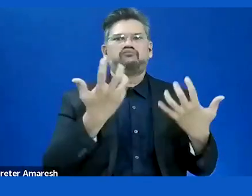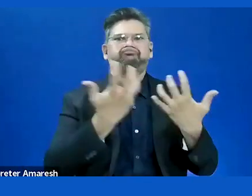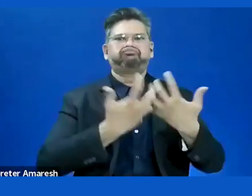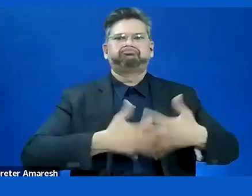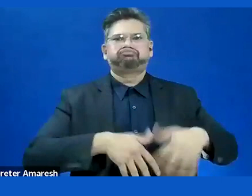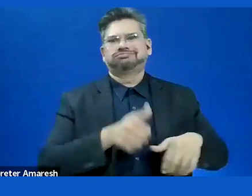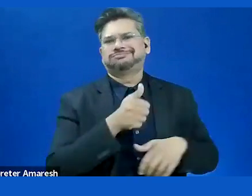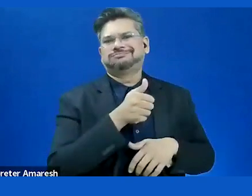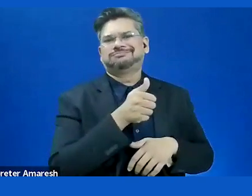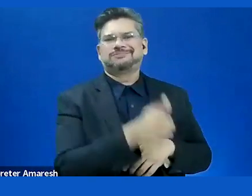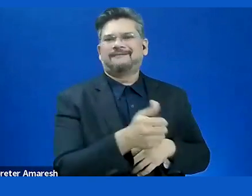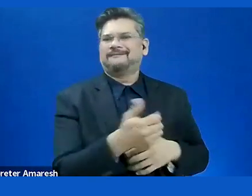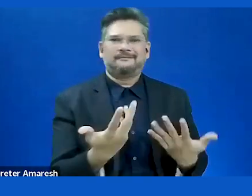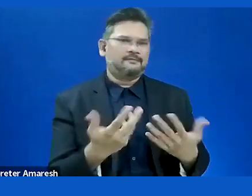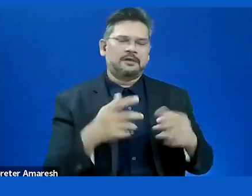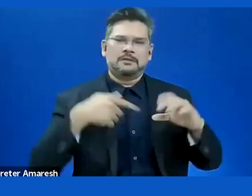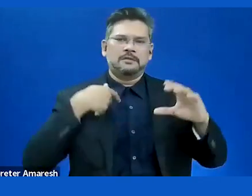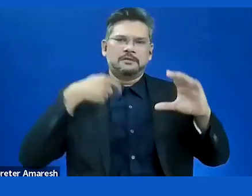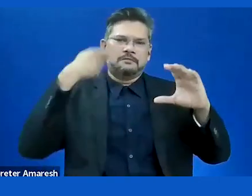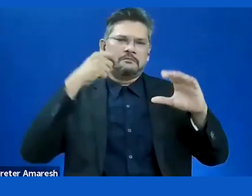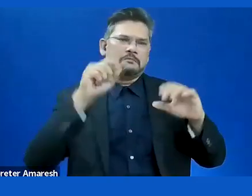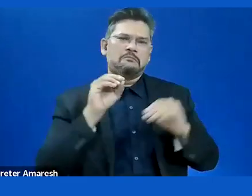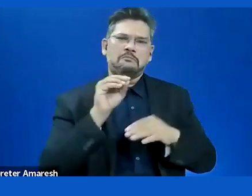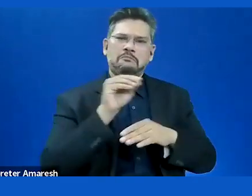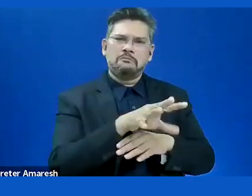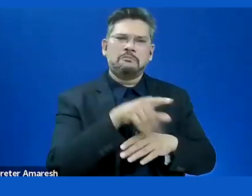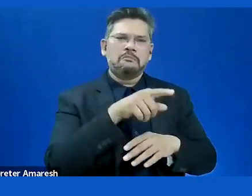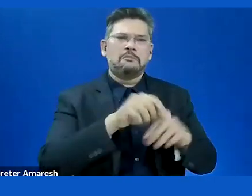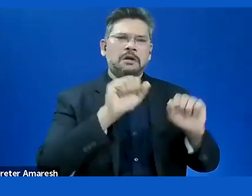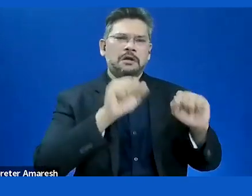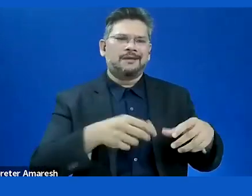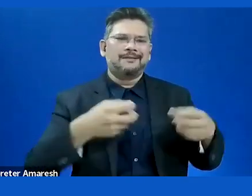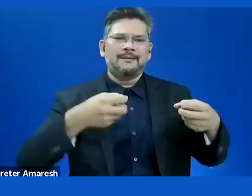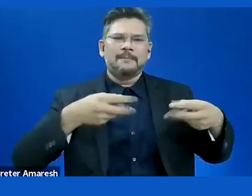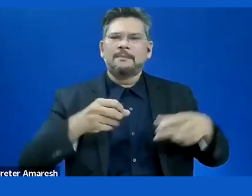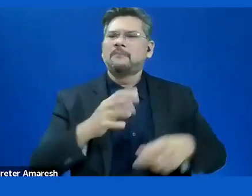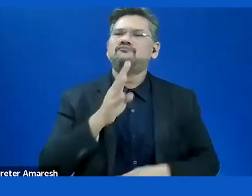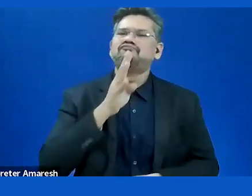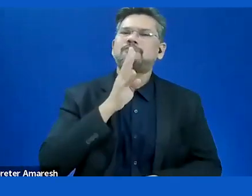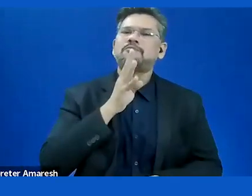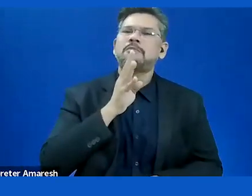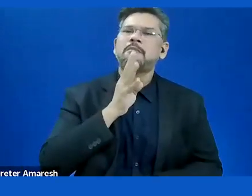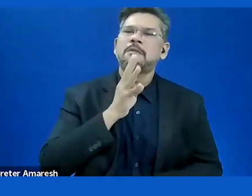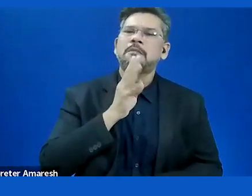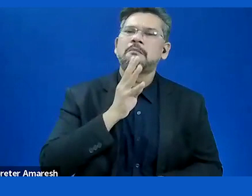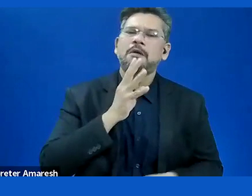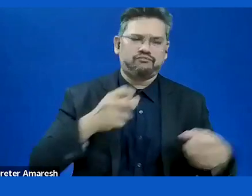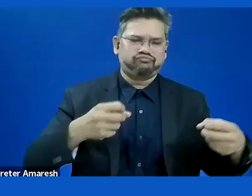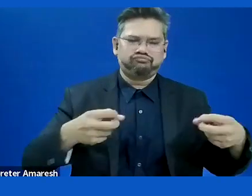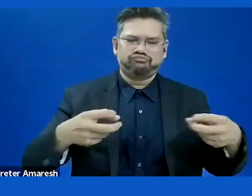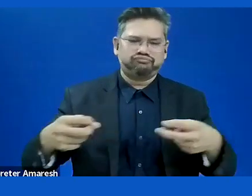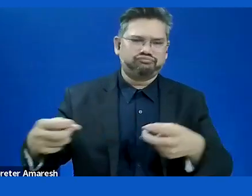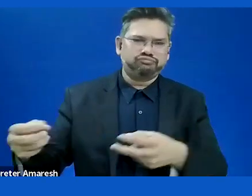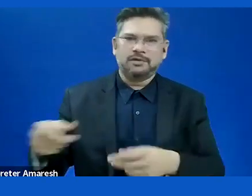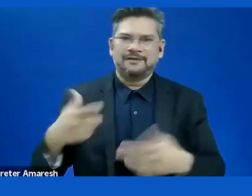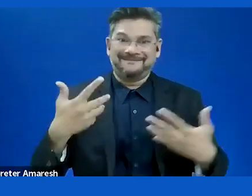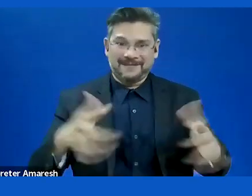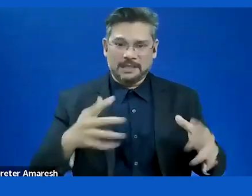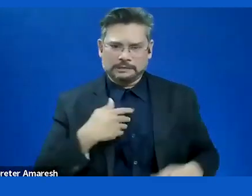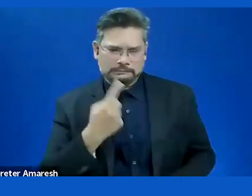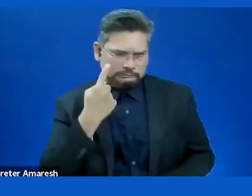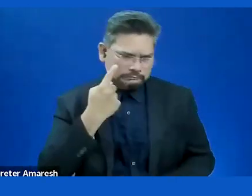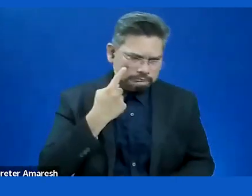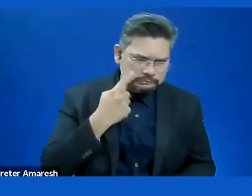minutes to fix the problems because I speak with a weird accent, right? So I find out my problems, I fix them, and